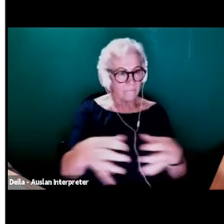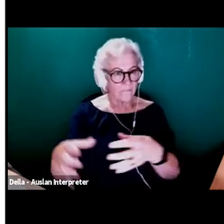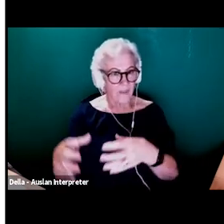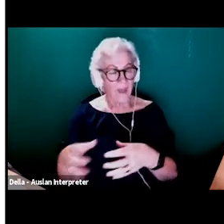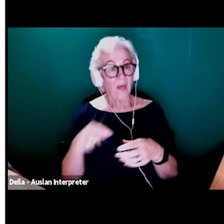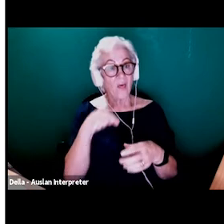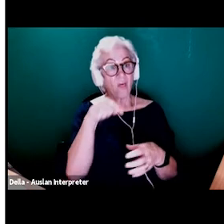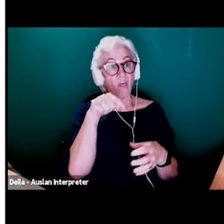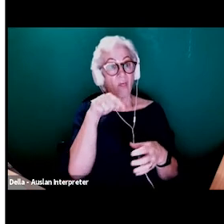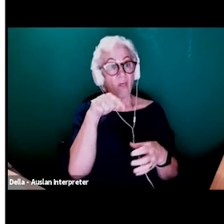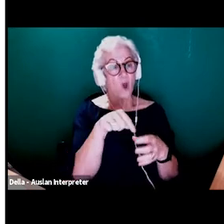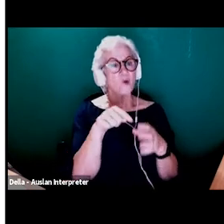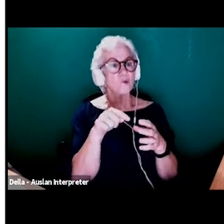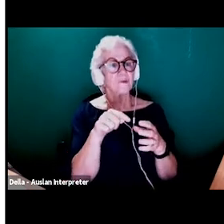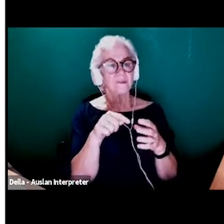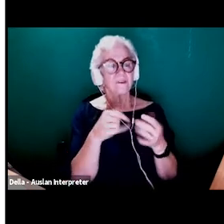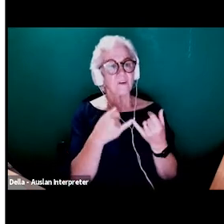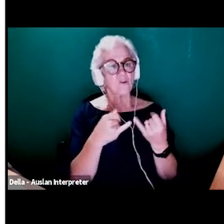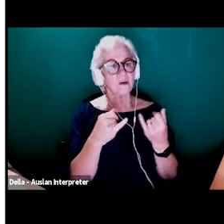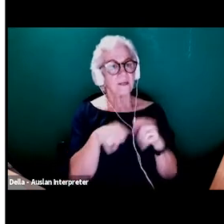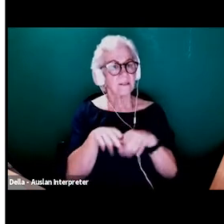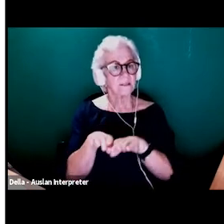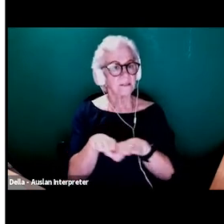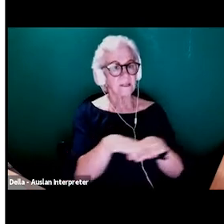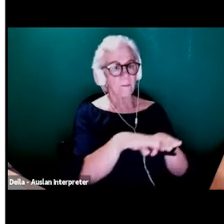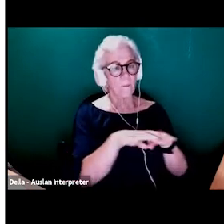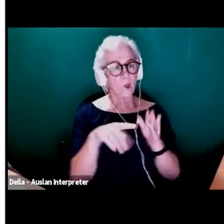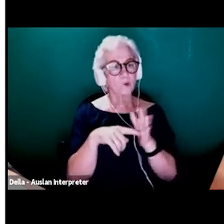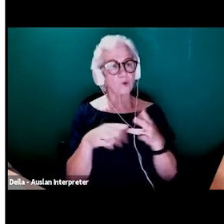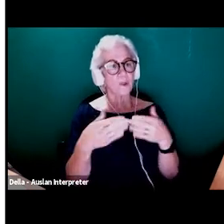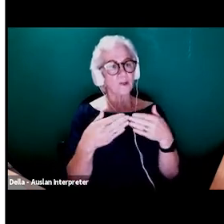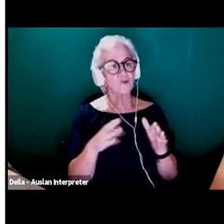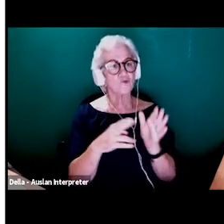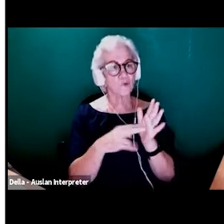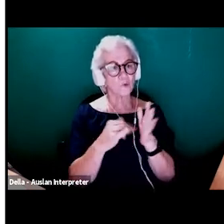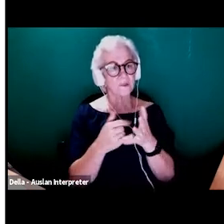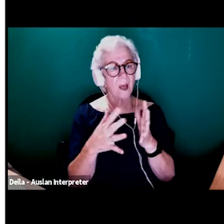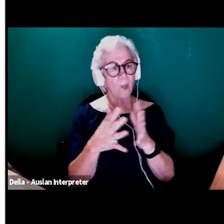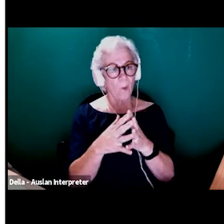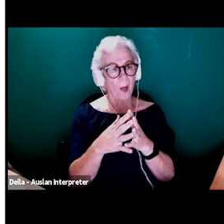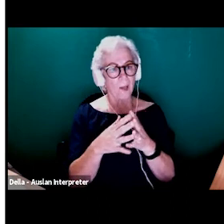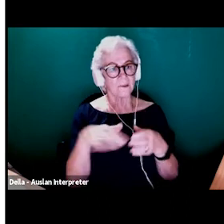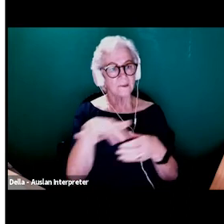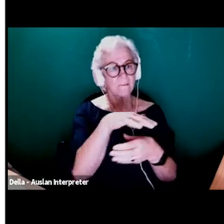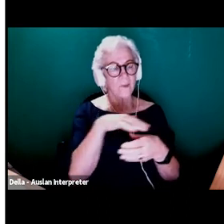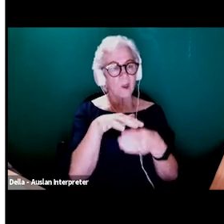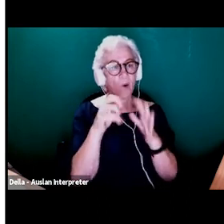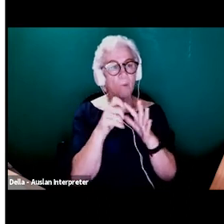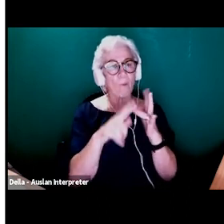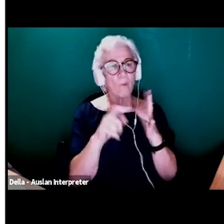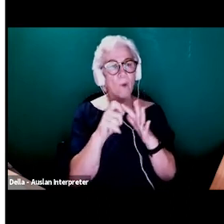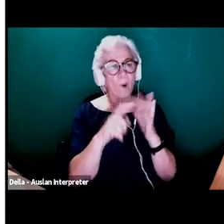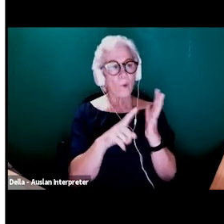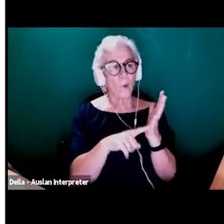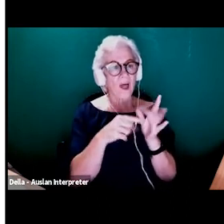these characteristics are broadly similar to the general New South Wales population, which does highlight the representativeness of our